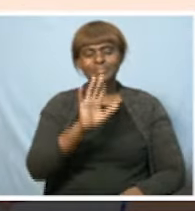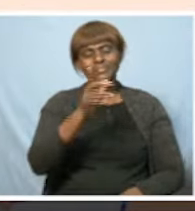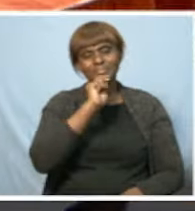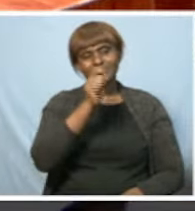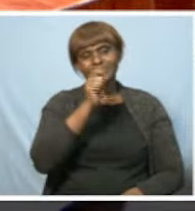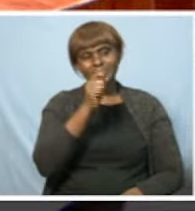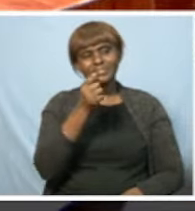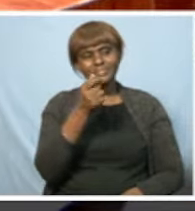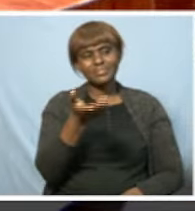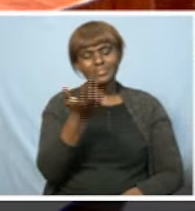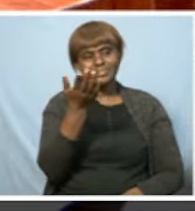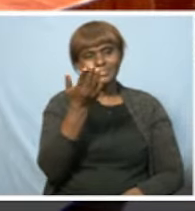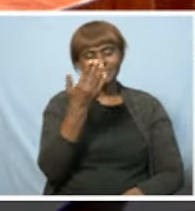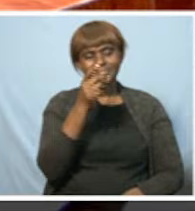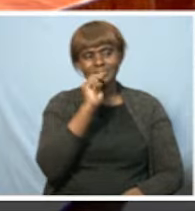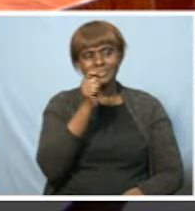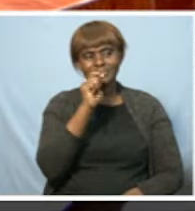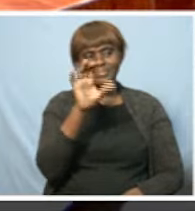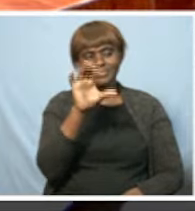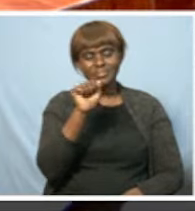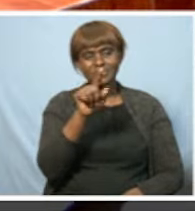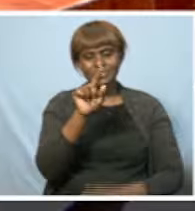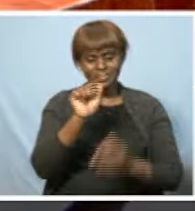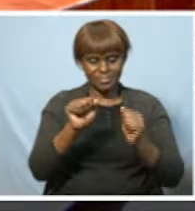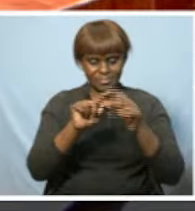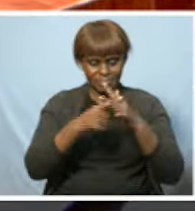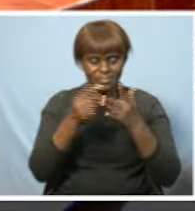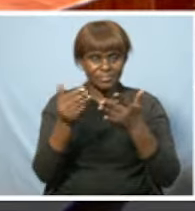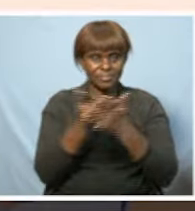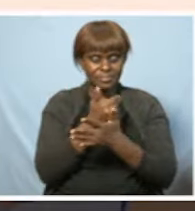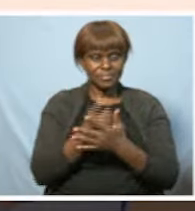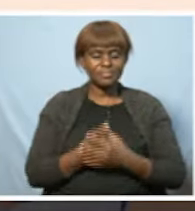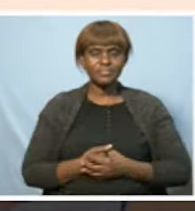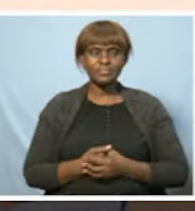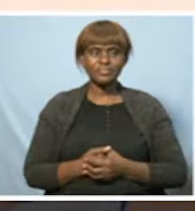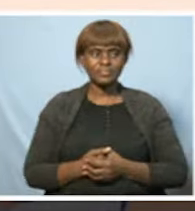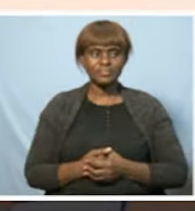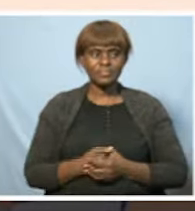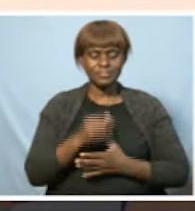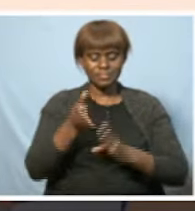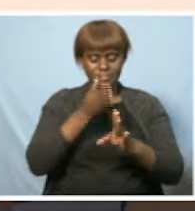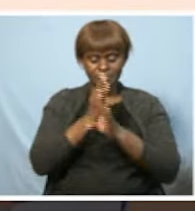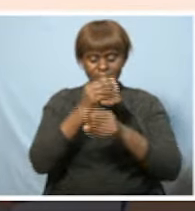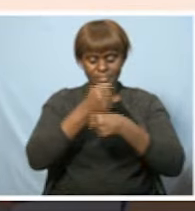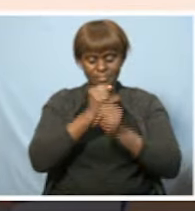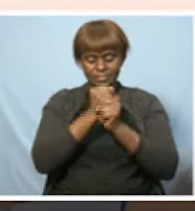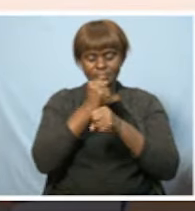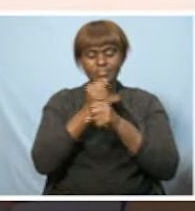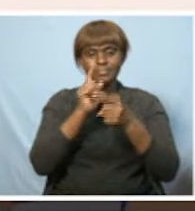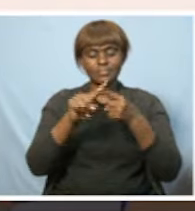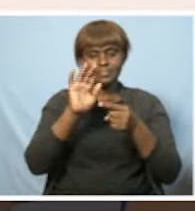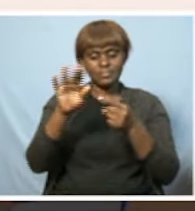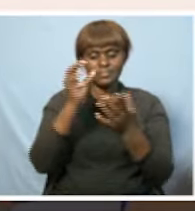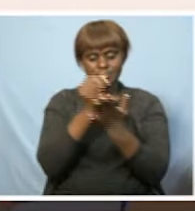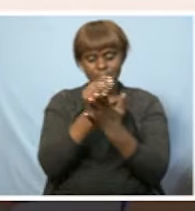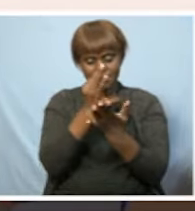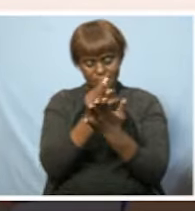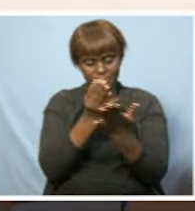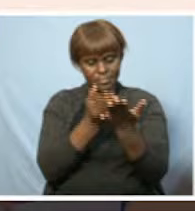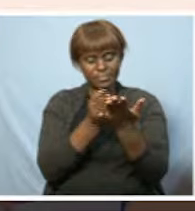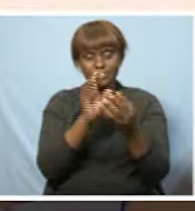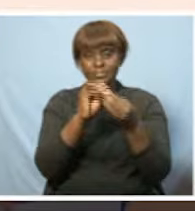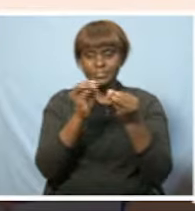Sorry, your microphone, yes. Sorry. You can start afresh. Reference is made to your office ref